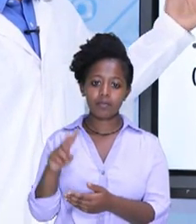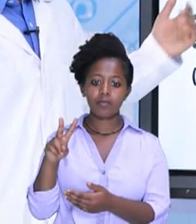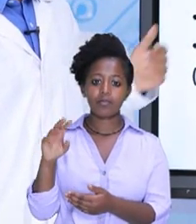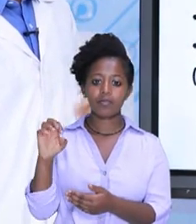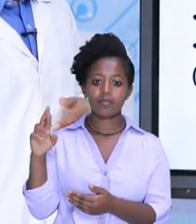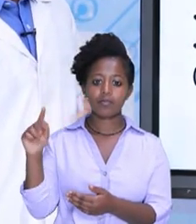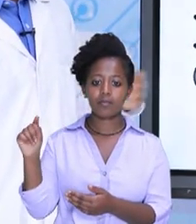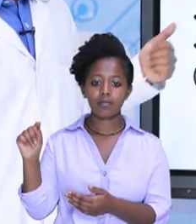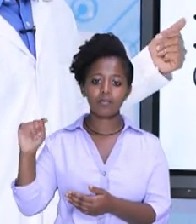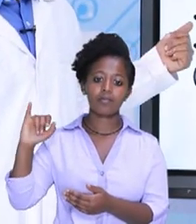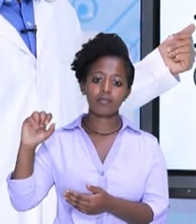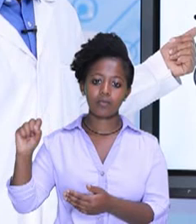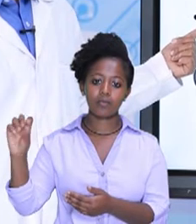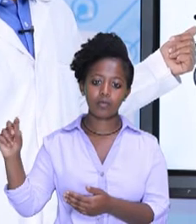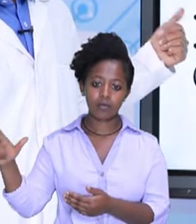vertisol,